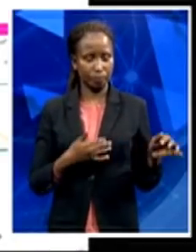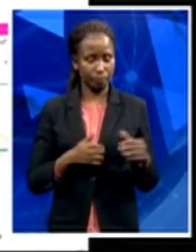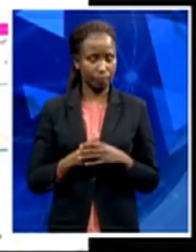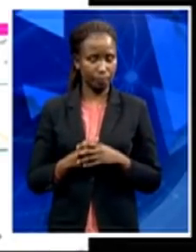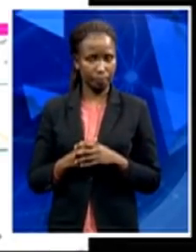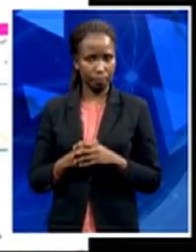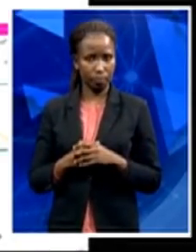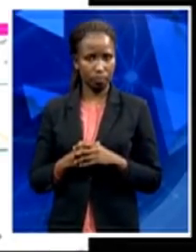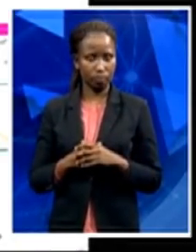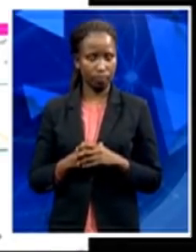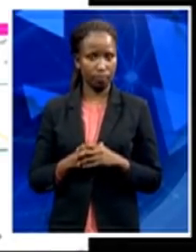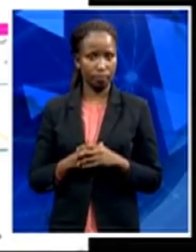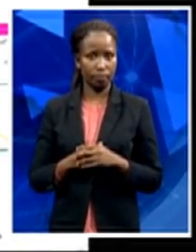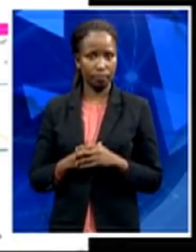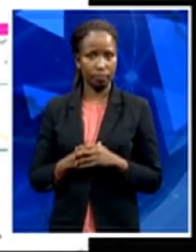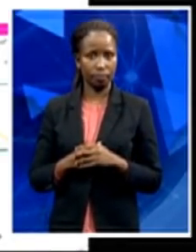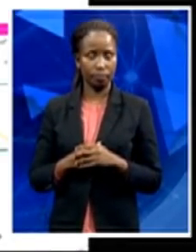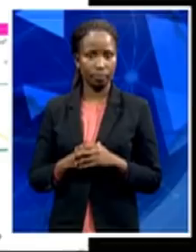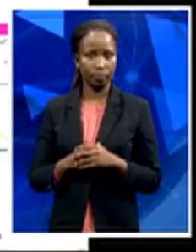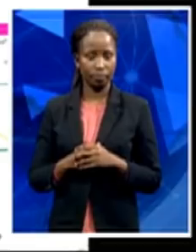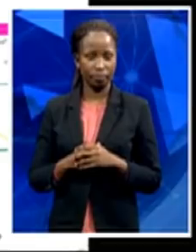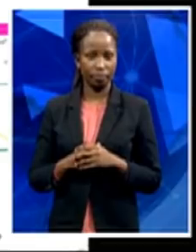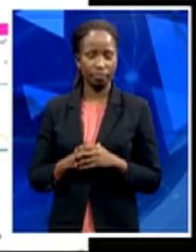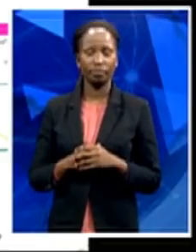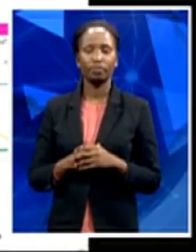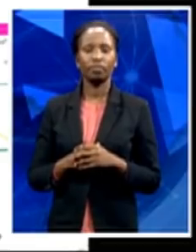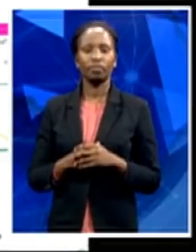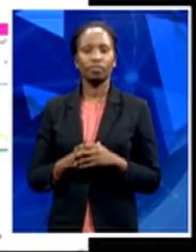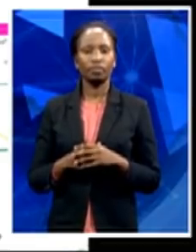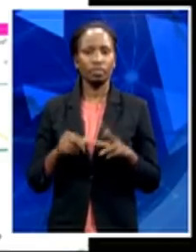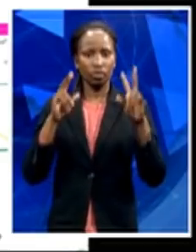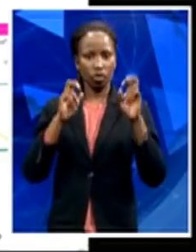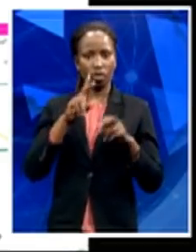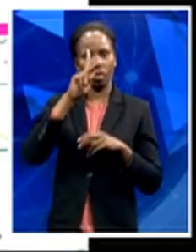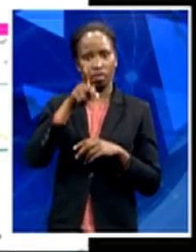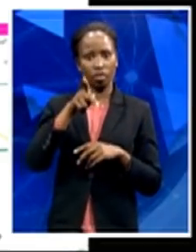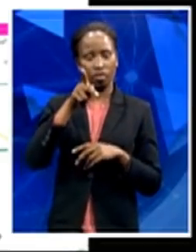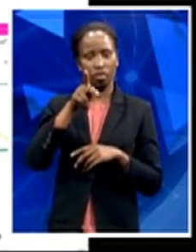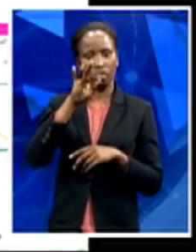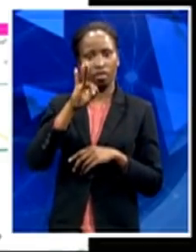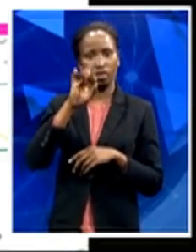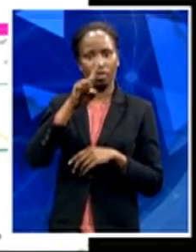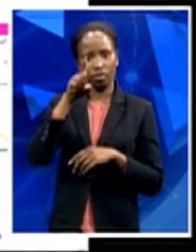In terms of the first dose Pfizer vaccination, as of the 16th of June, we have